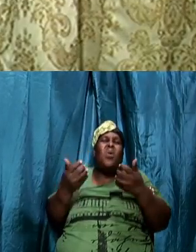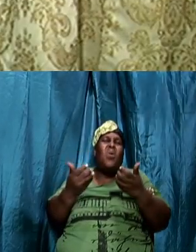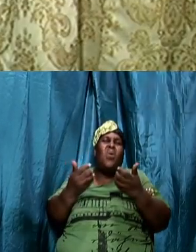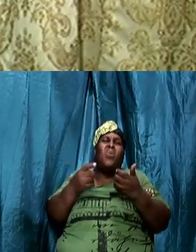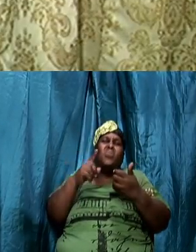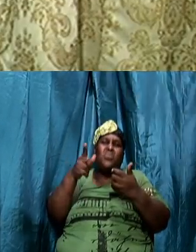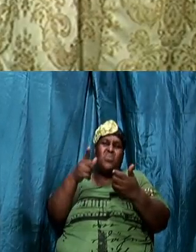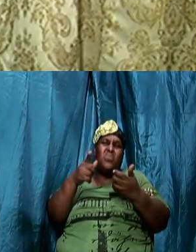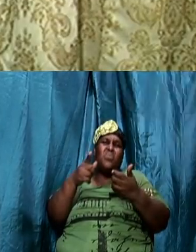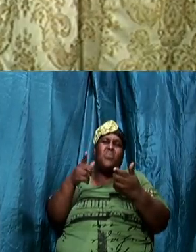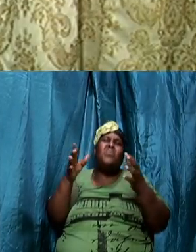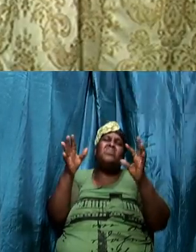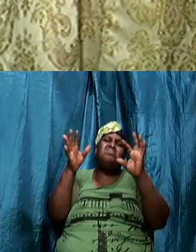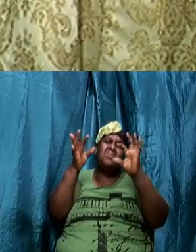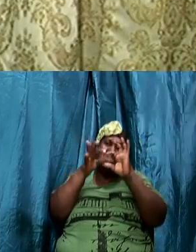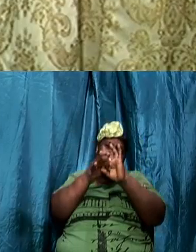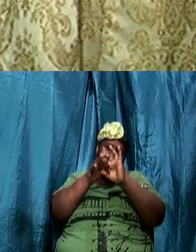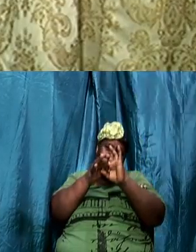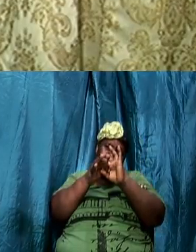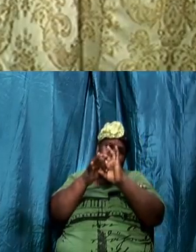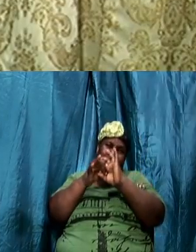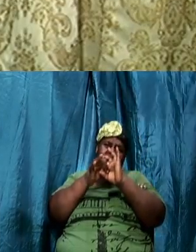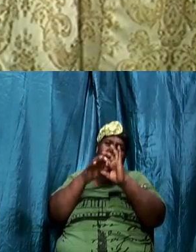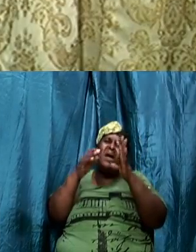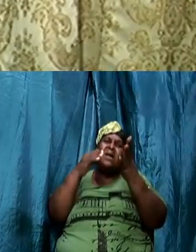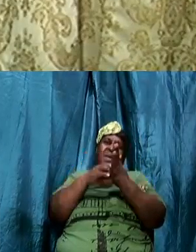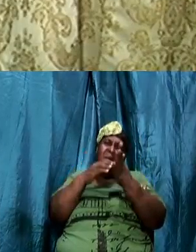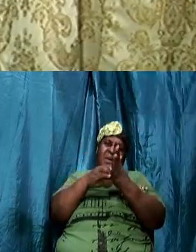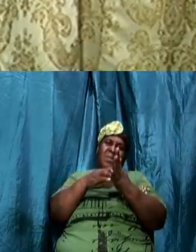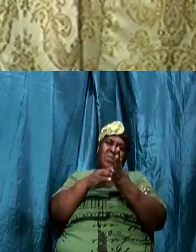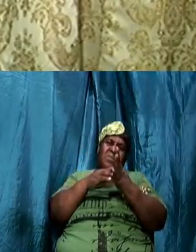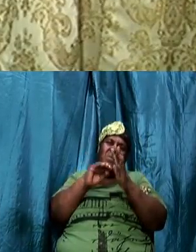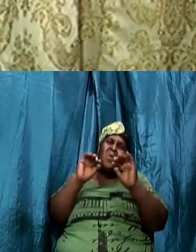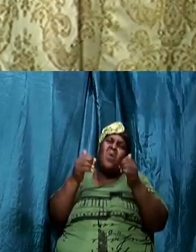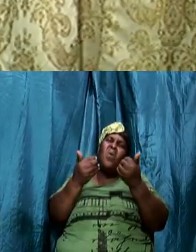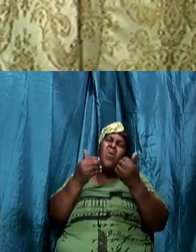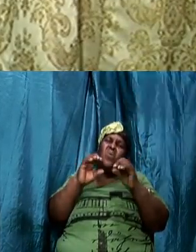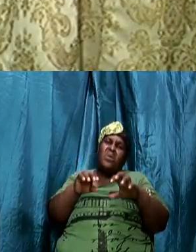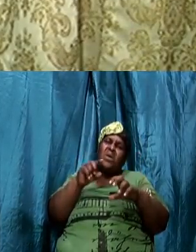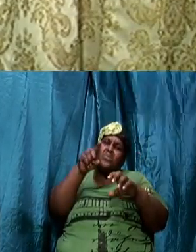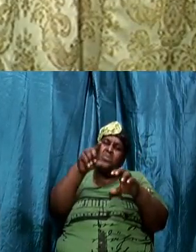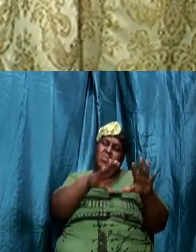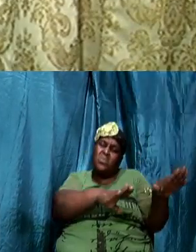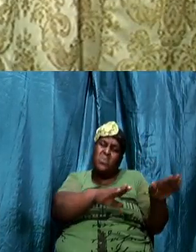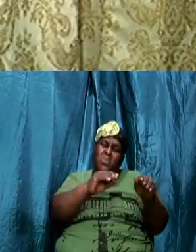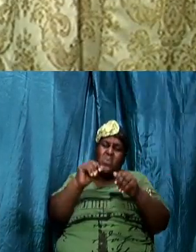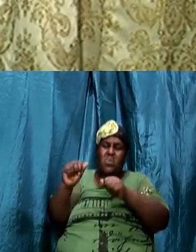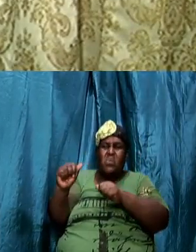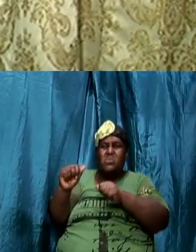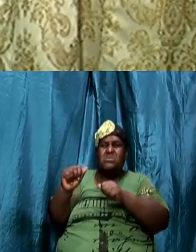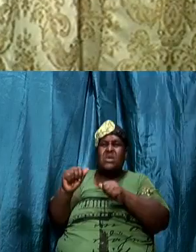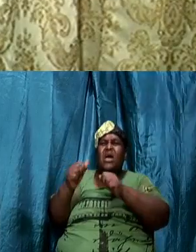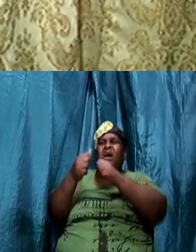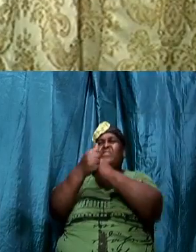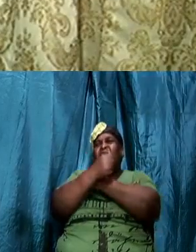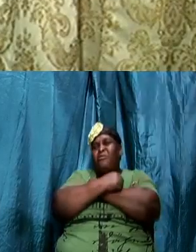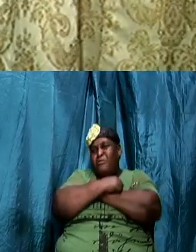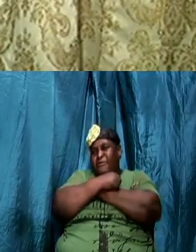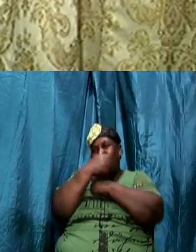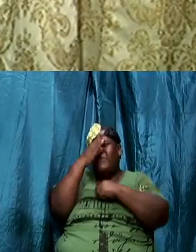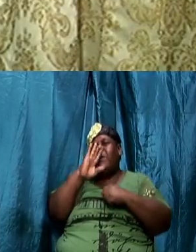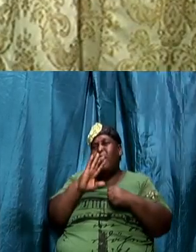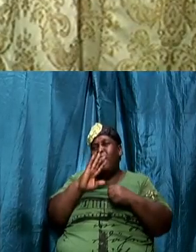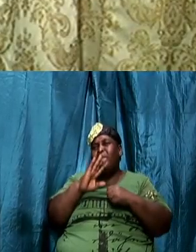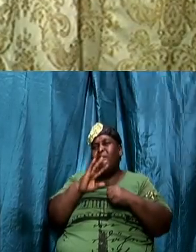reignite that love? How can you lose that love? And if you lose it, how do you reignite